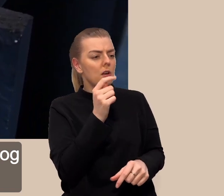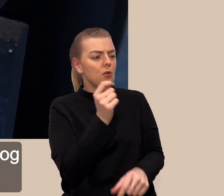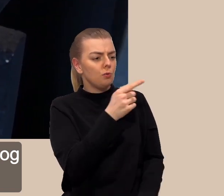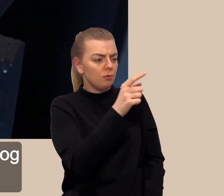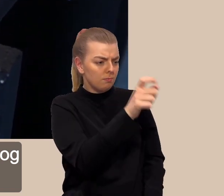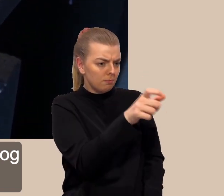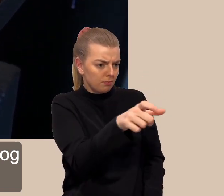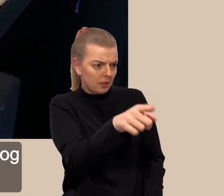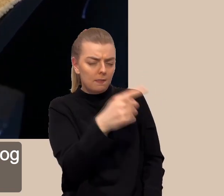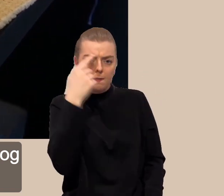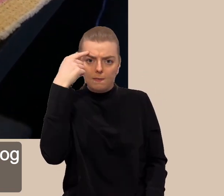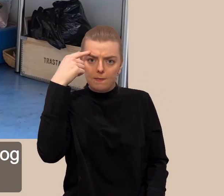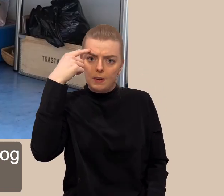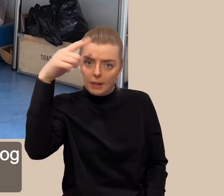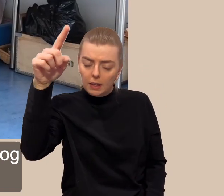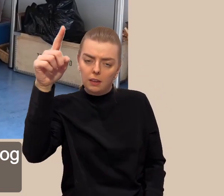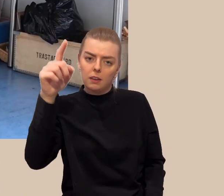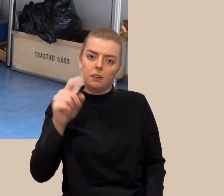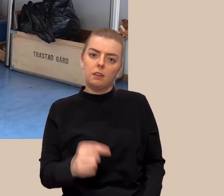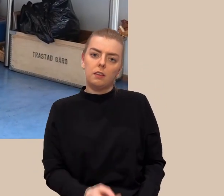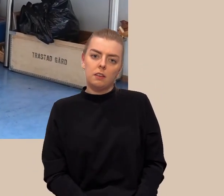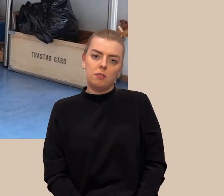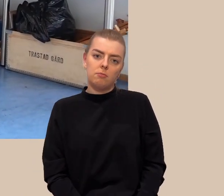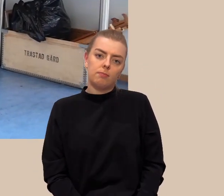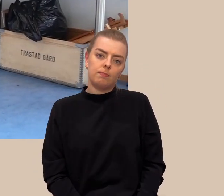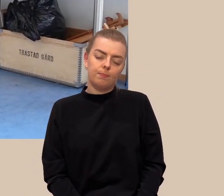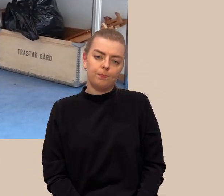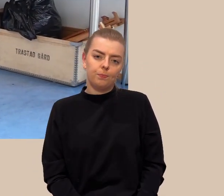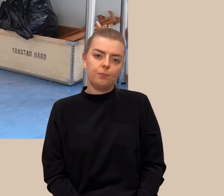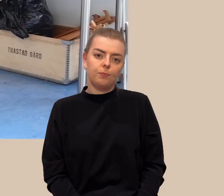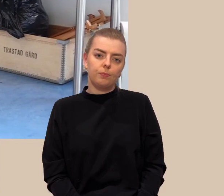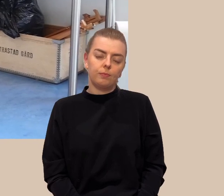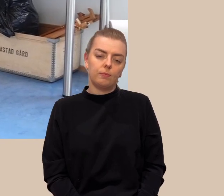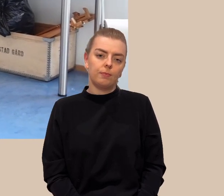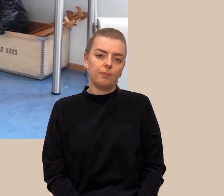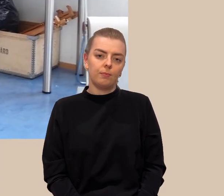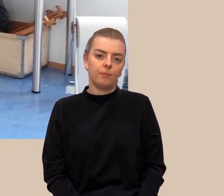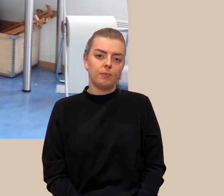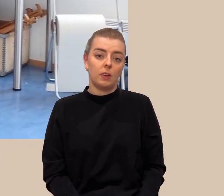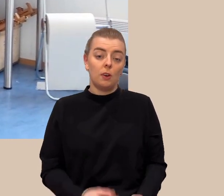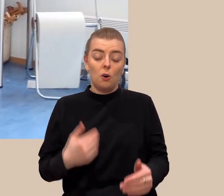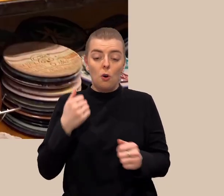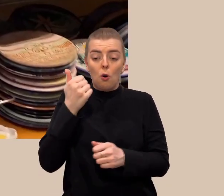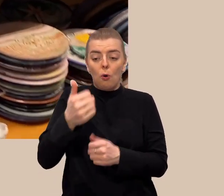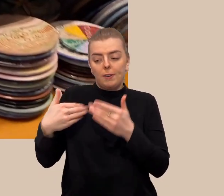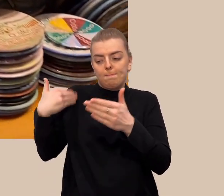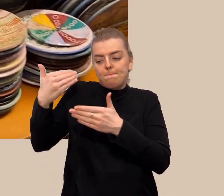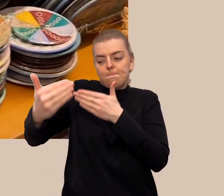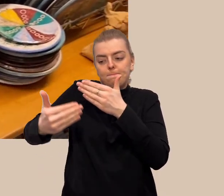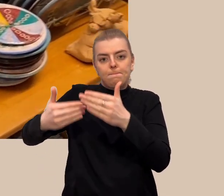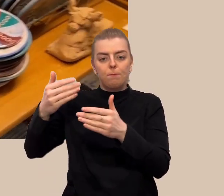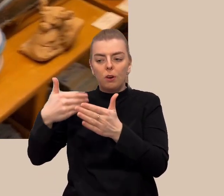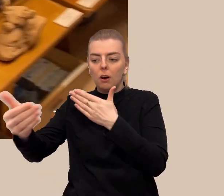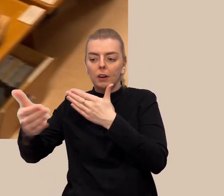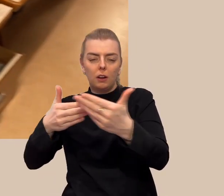that some of the habitants were quite good at making art basically. During the years they